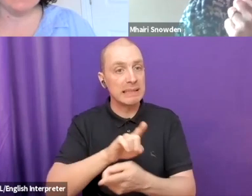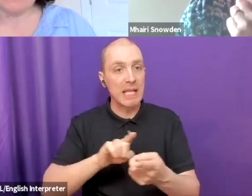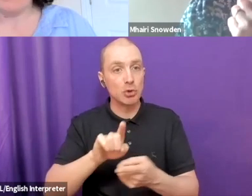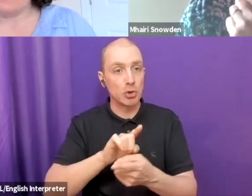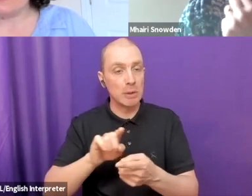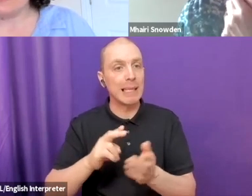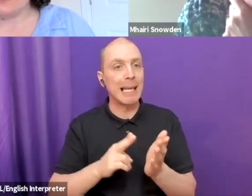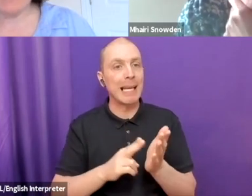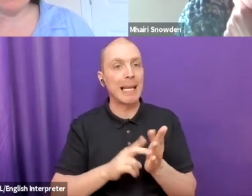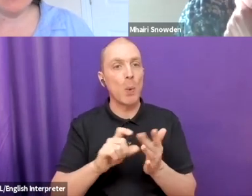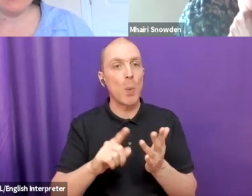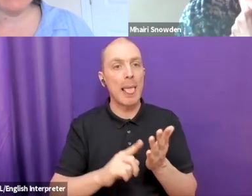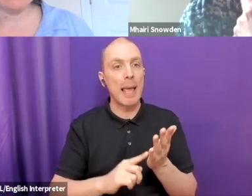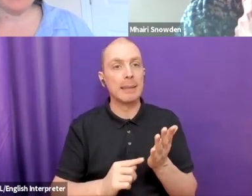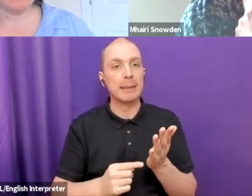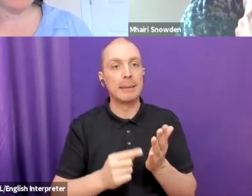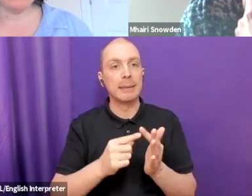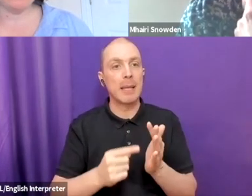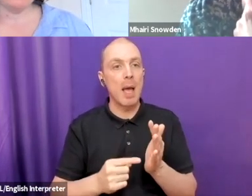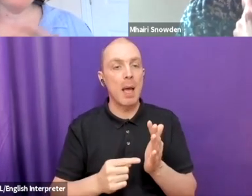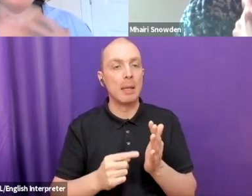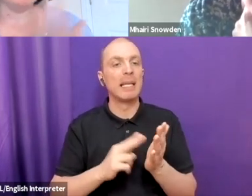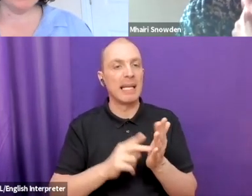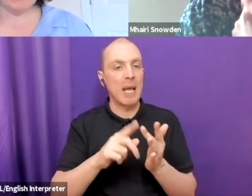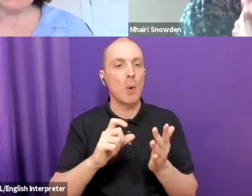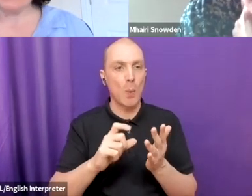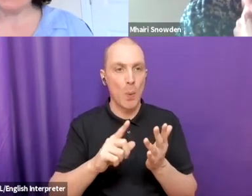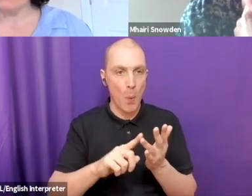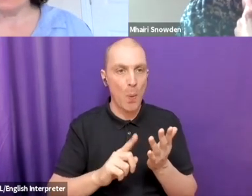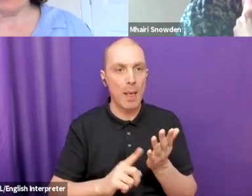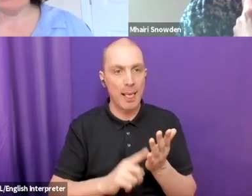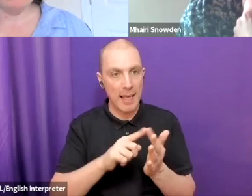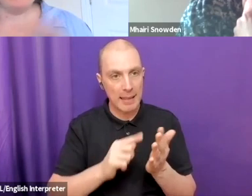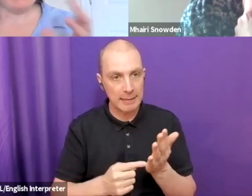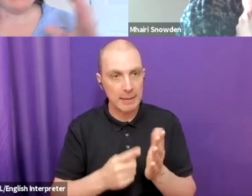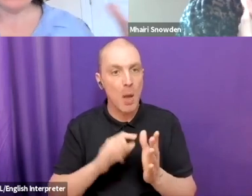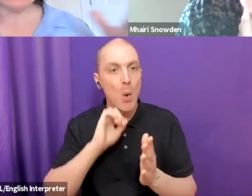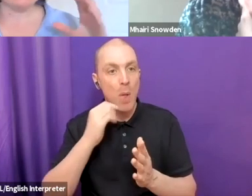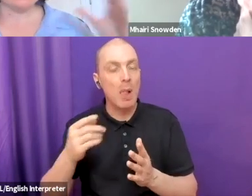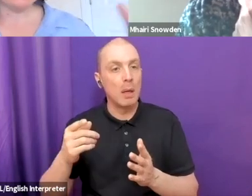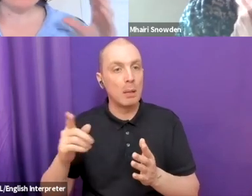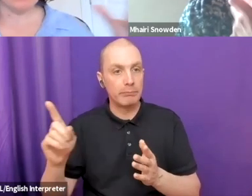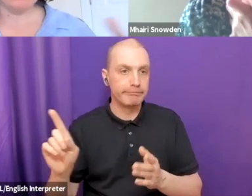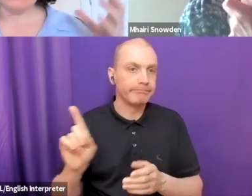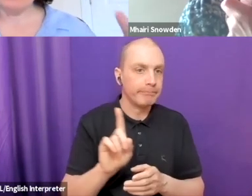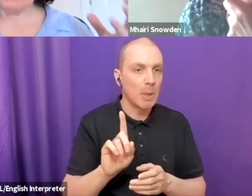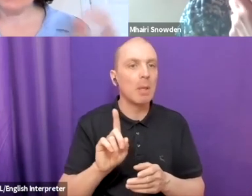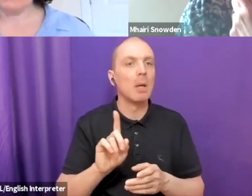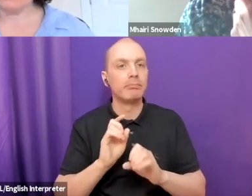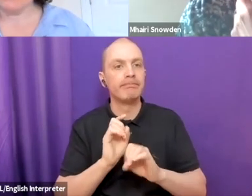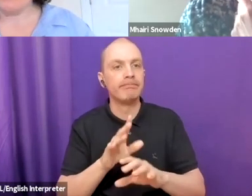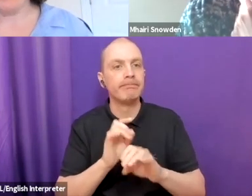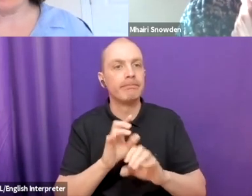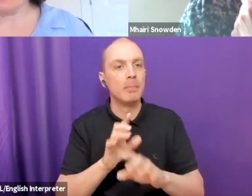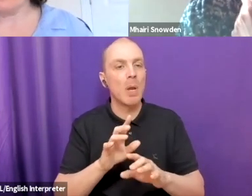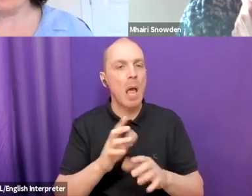again in that session, where we'll be thinking a little bit about report writing, those kinds of questions about coalition